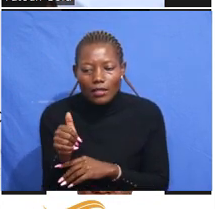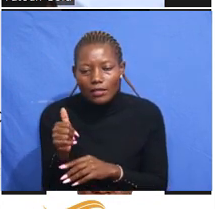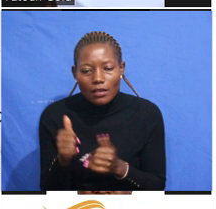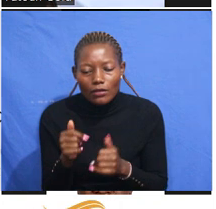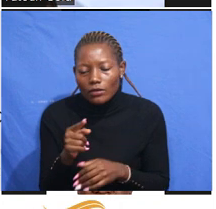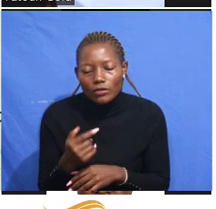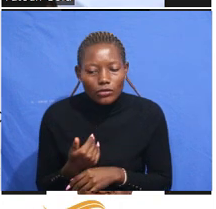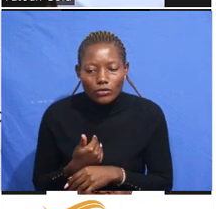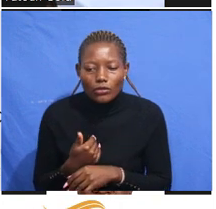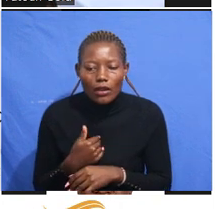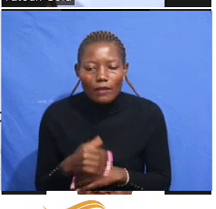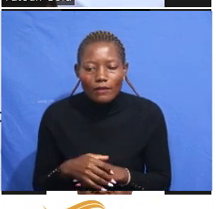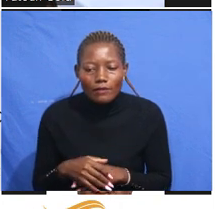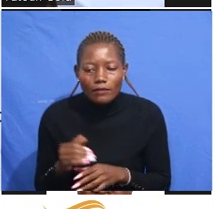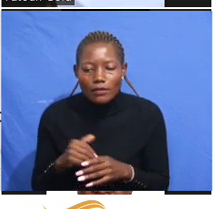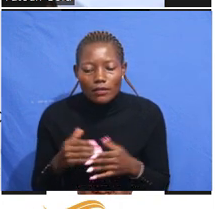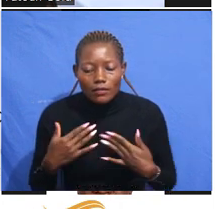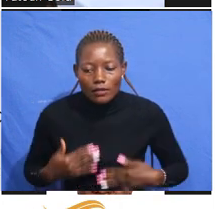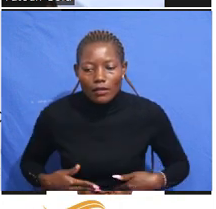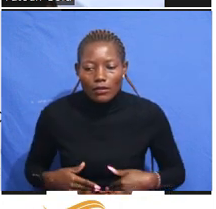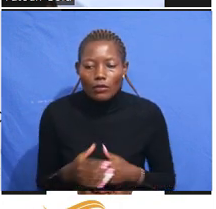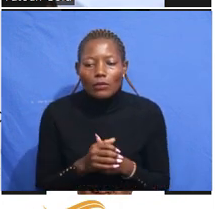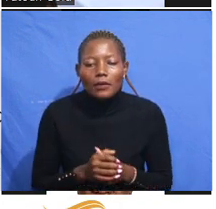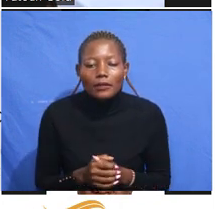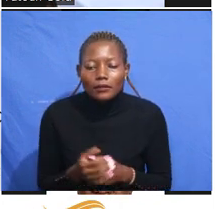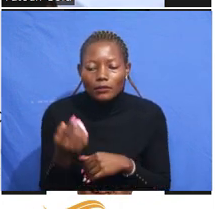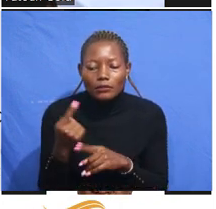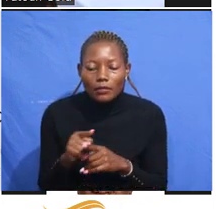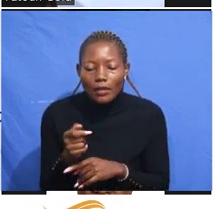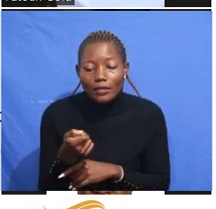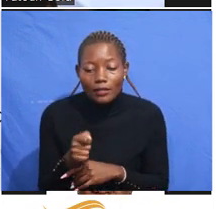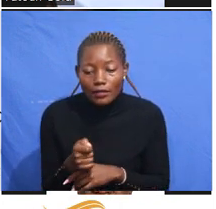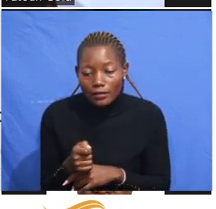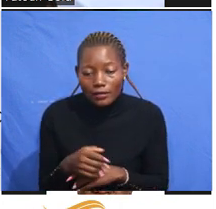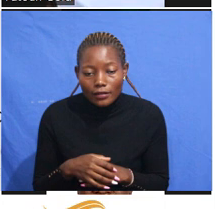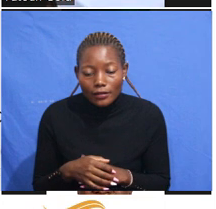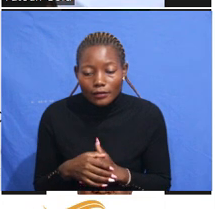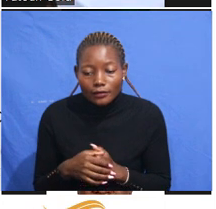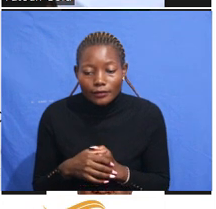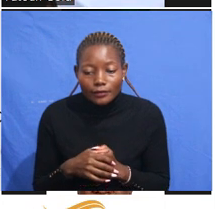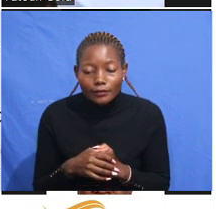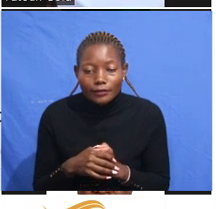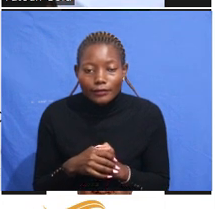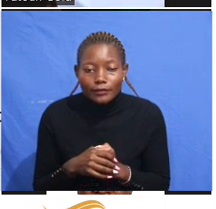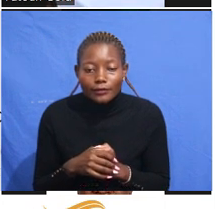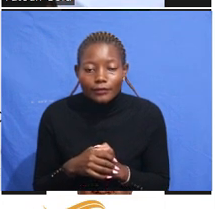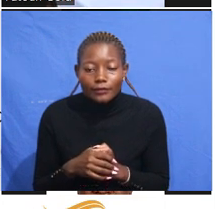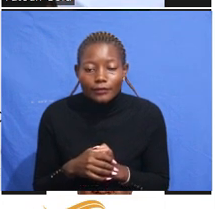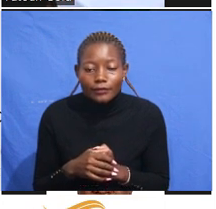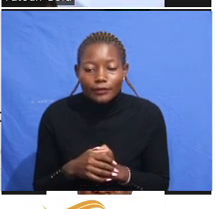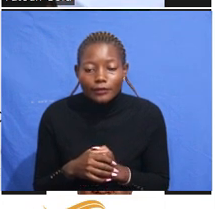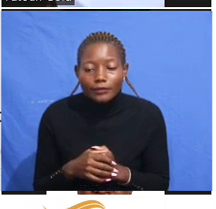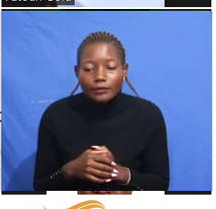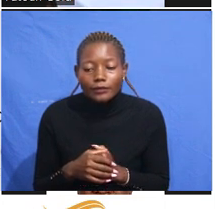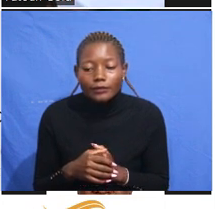have in the human body. But the key thing here is you've got the dendrites and you've got the axons.